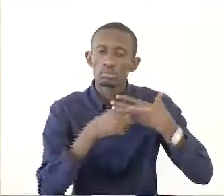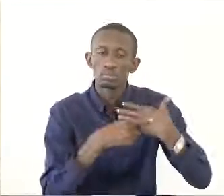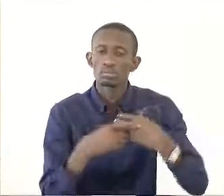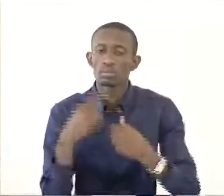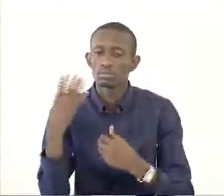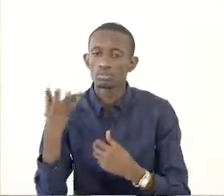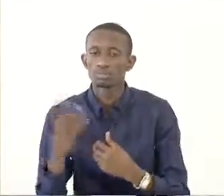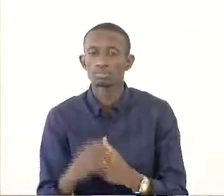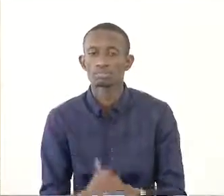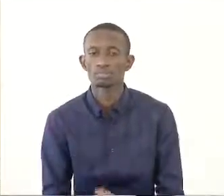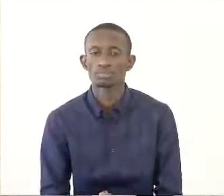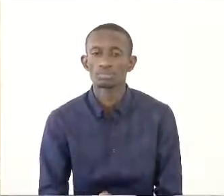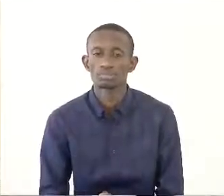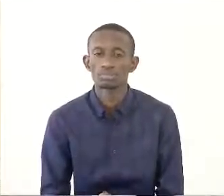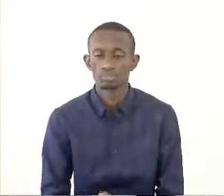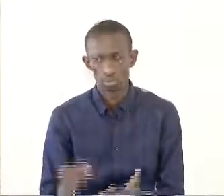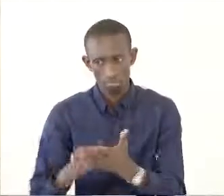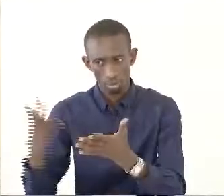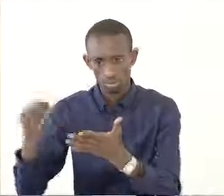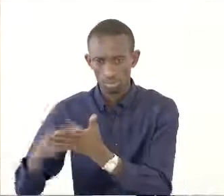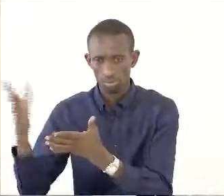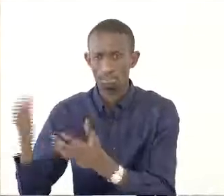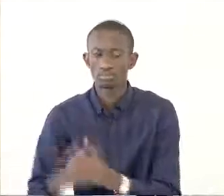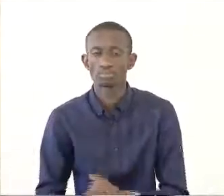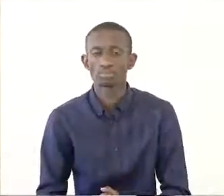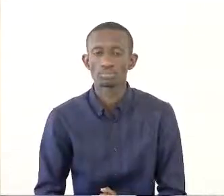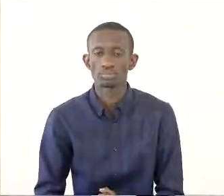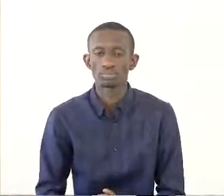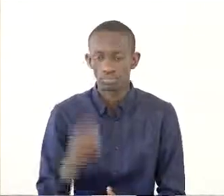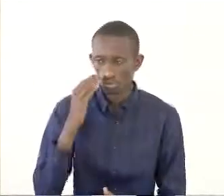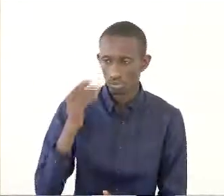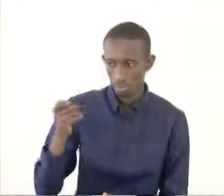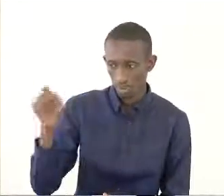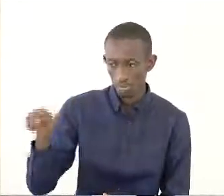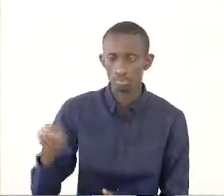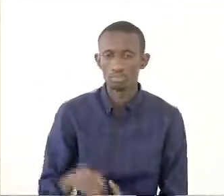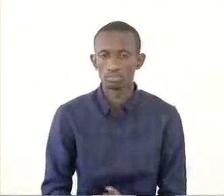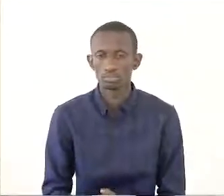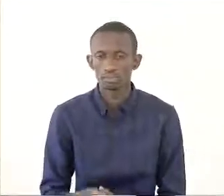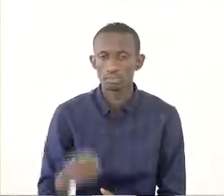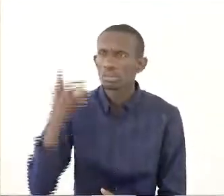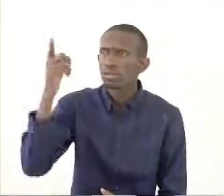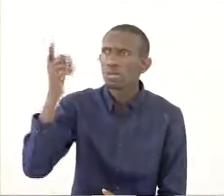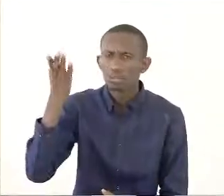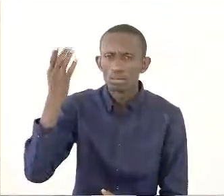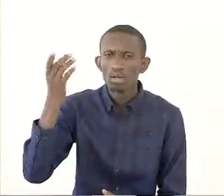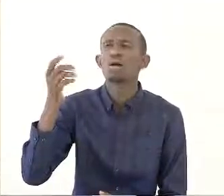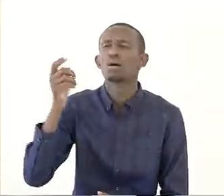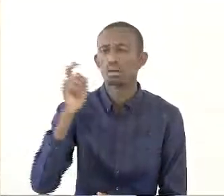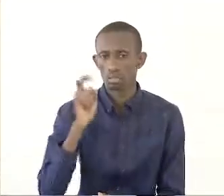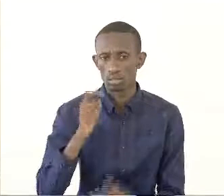12. These are the values. We go then to the other one. What is that? It is x